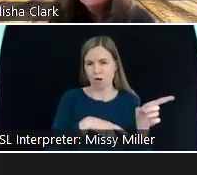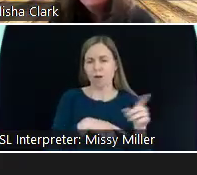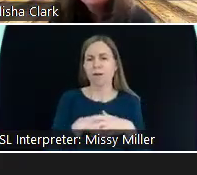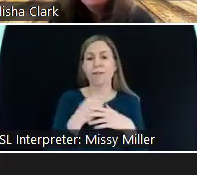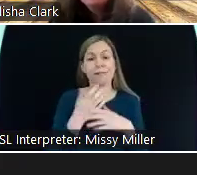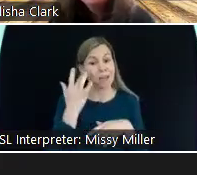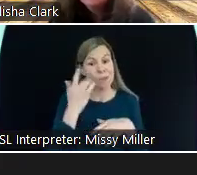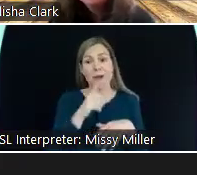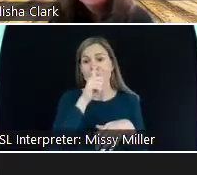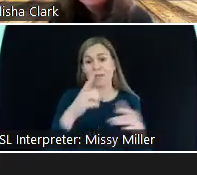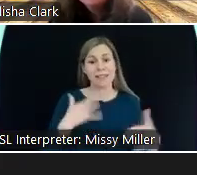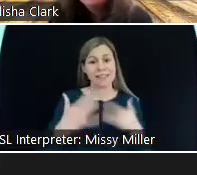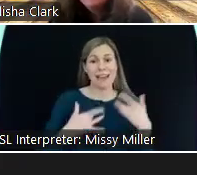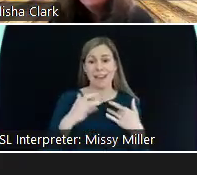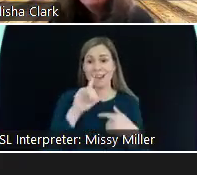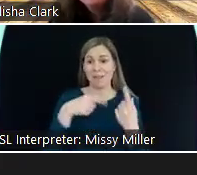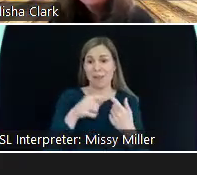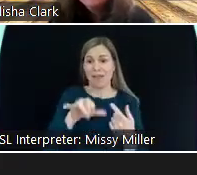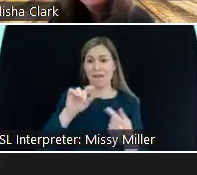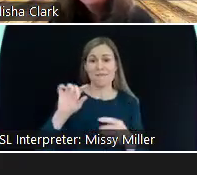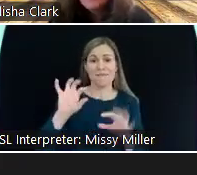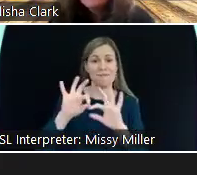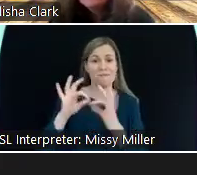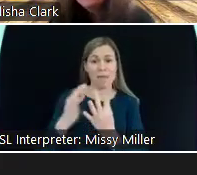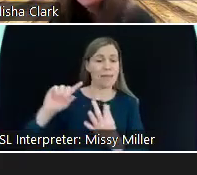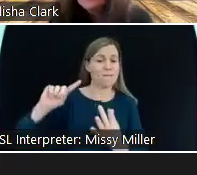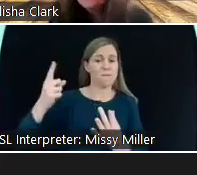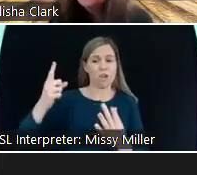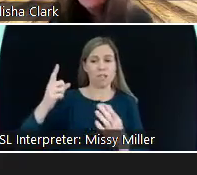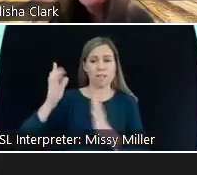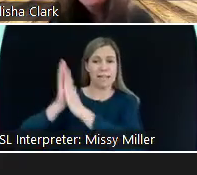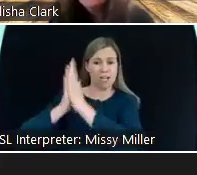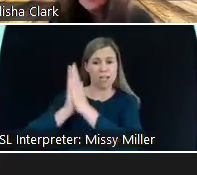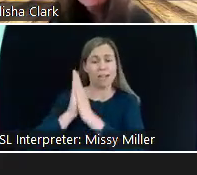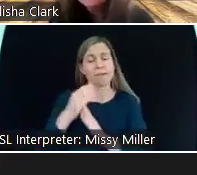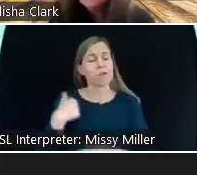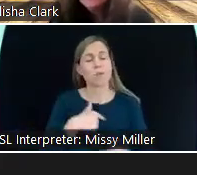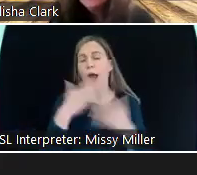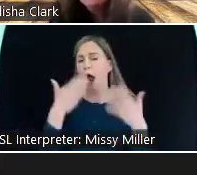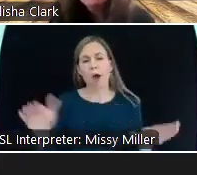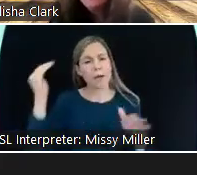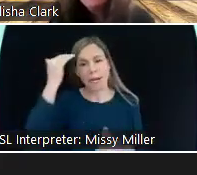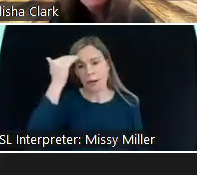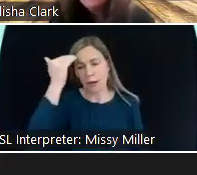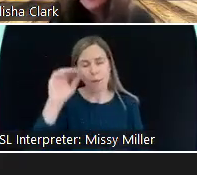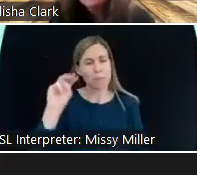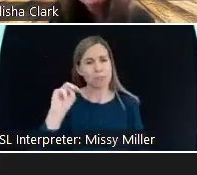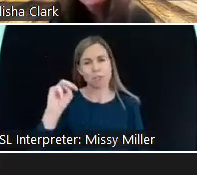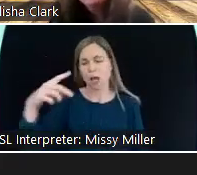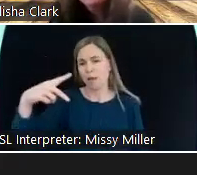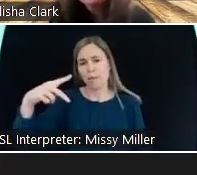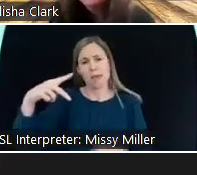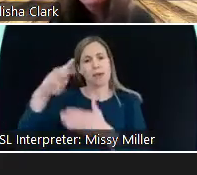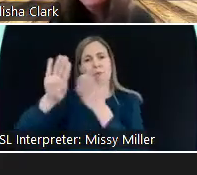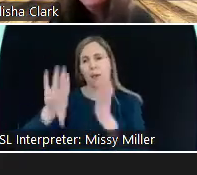excited about this Families First initiative, because again, that wait list is long. We all know that. But I see